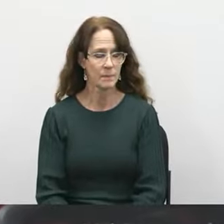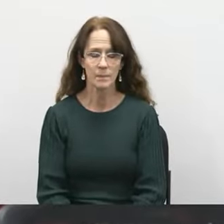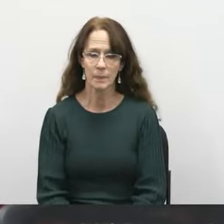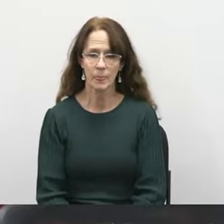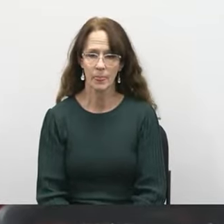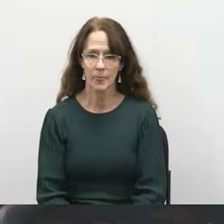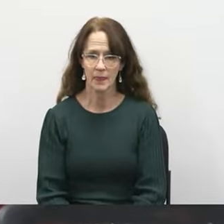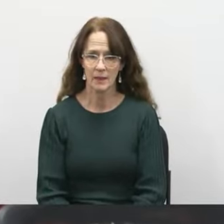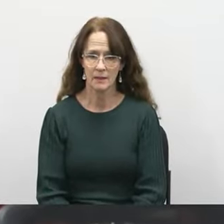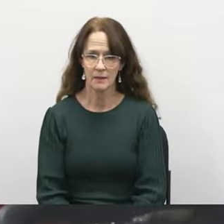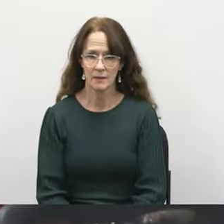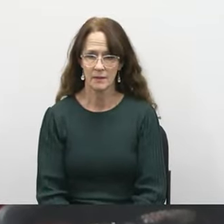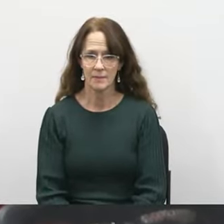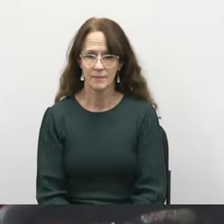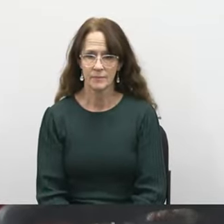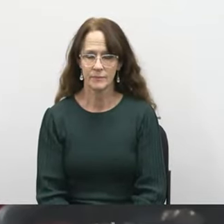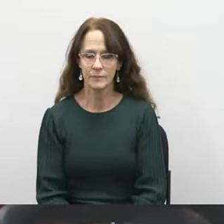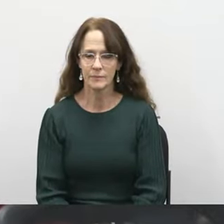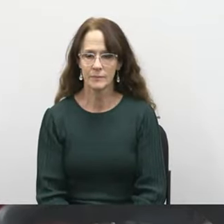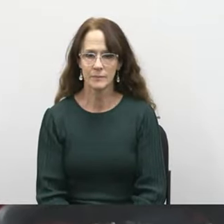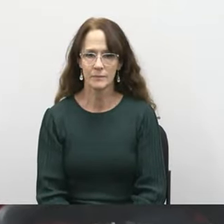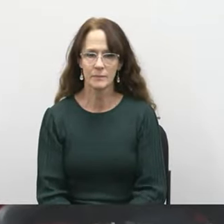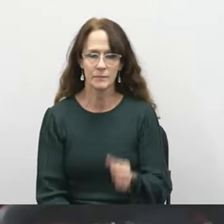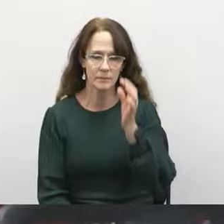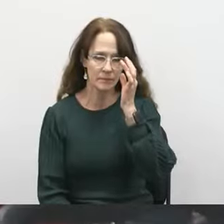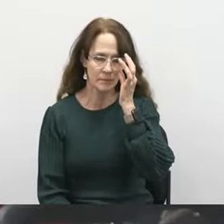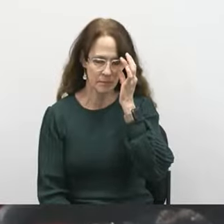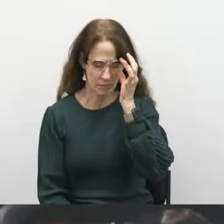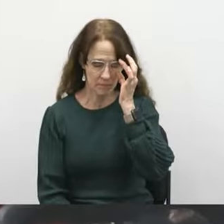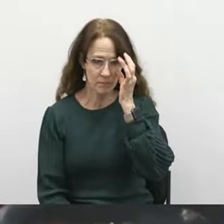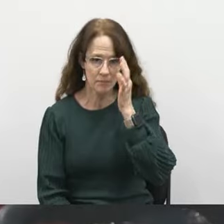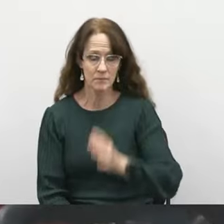Soy una madre que tiene 2 niños de educación especial.